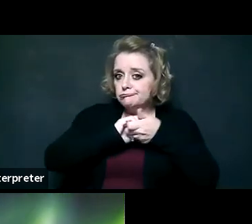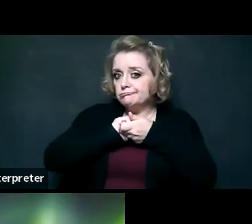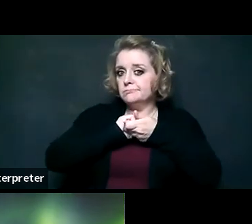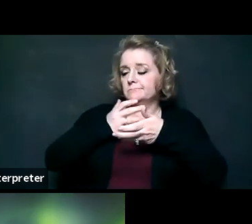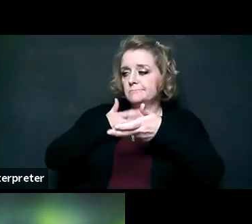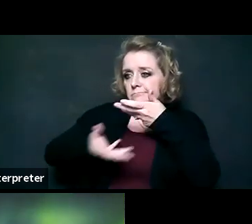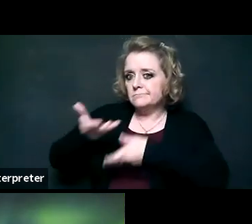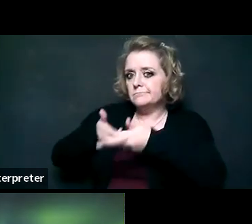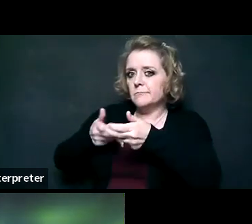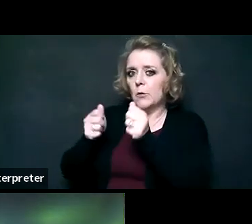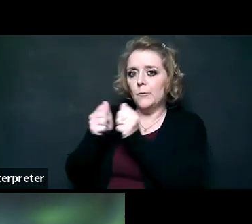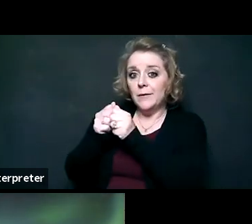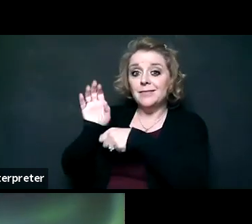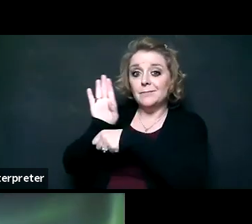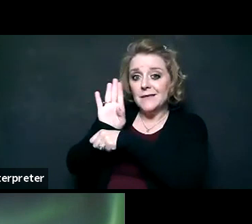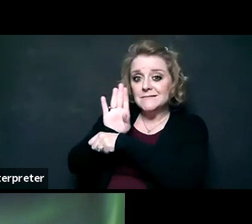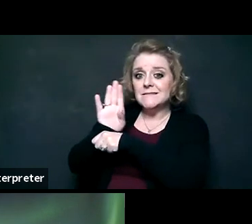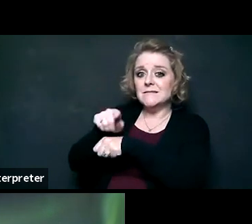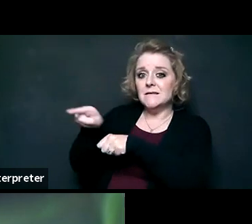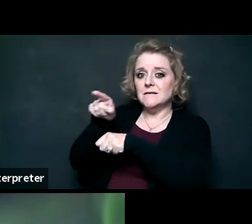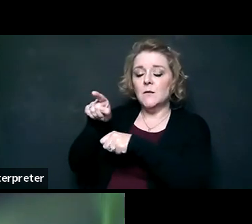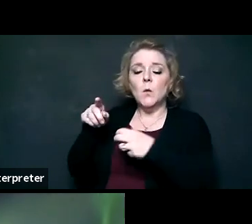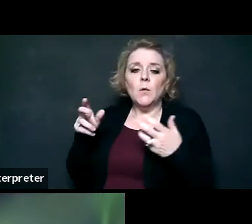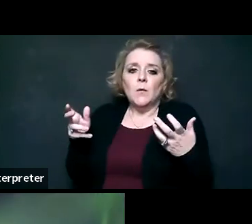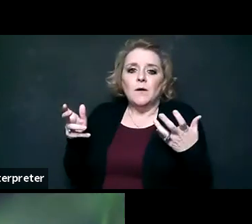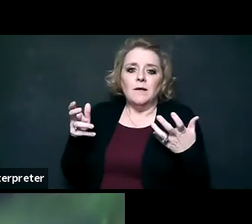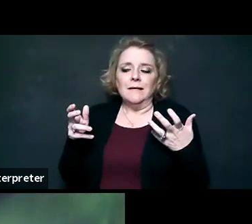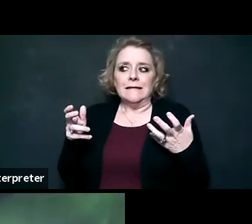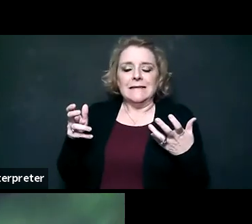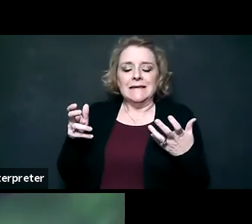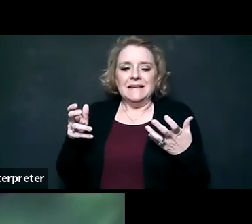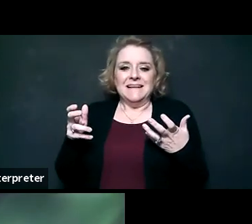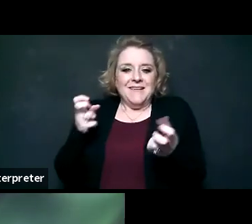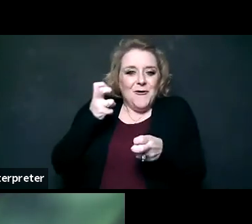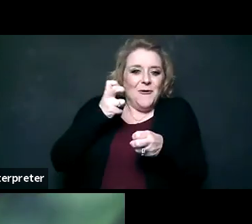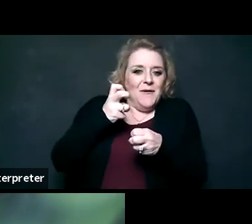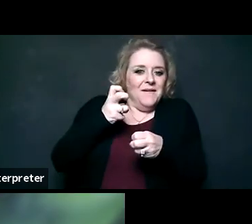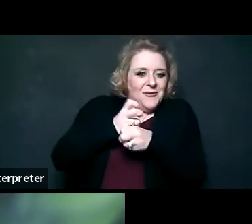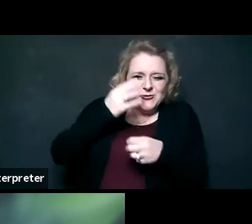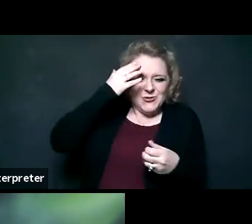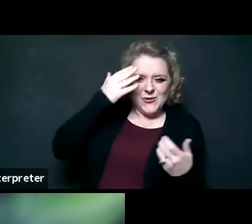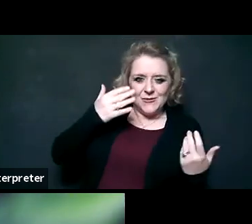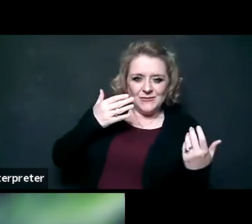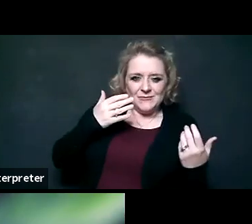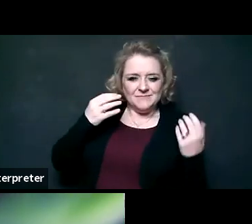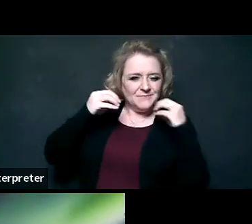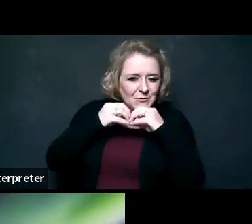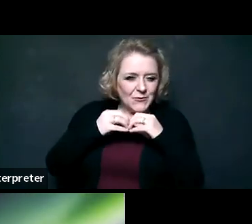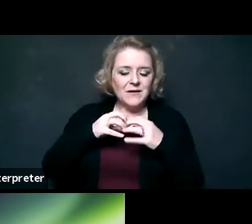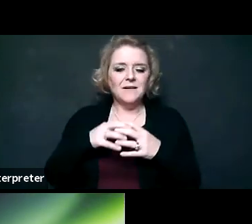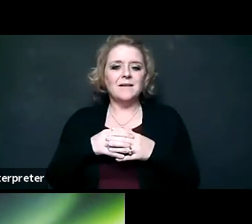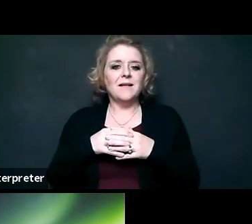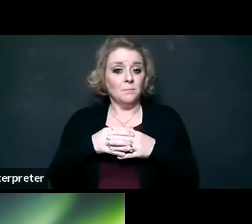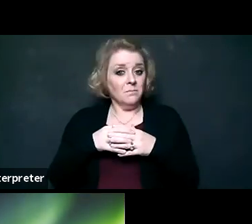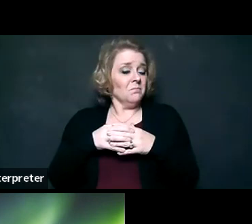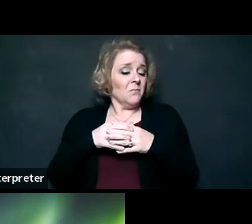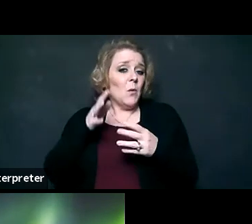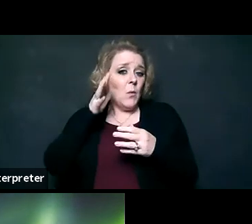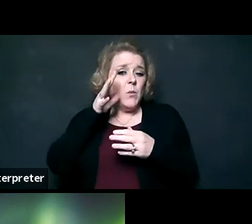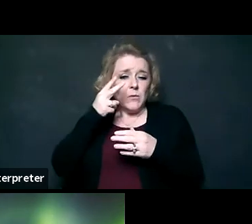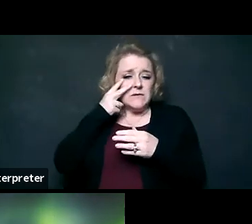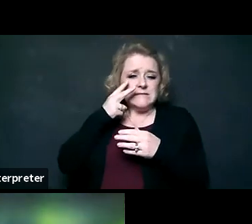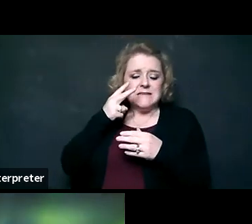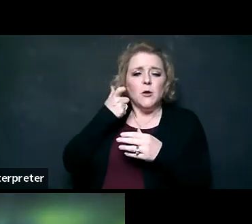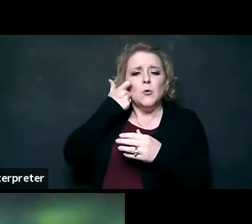our businesses. So, it's hard for me to judge any more than that. We'll see some sales tax